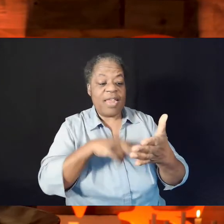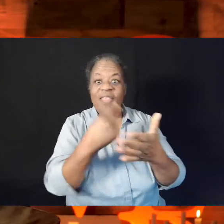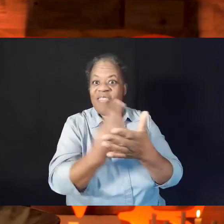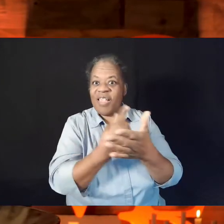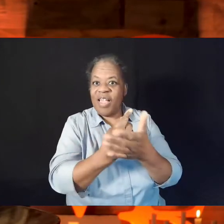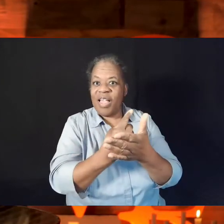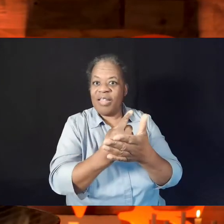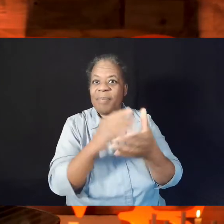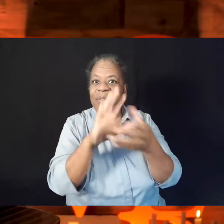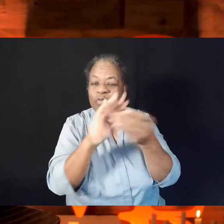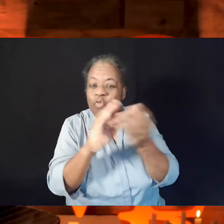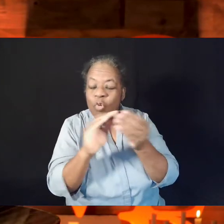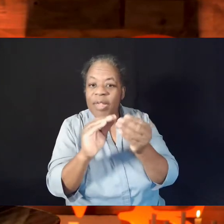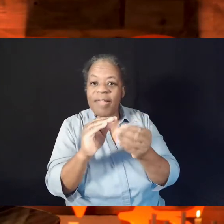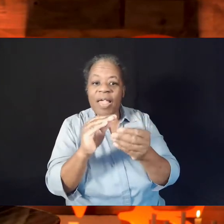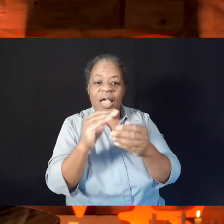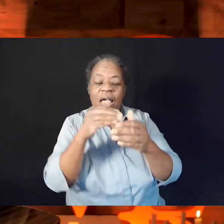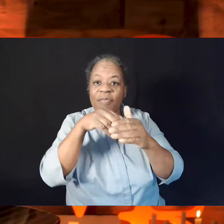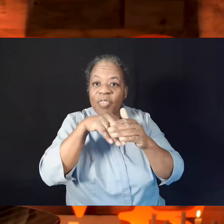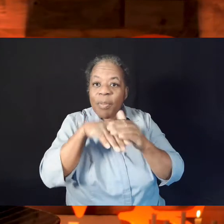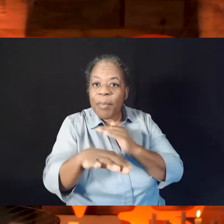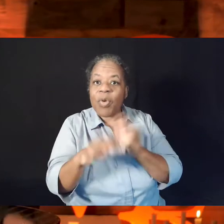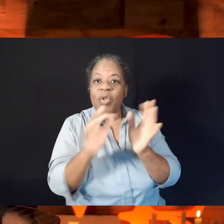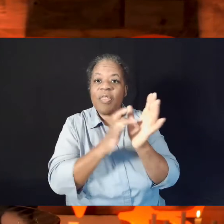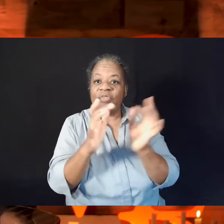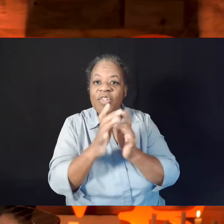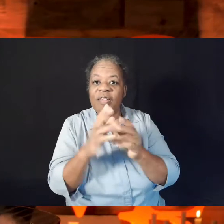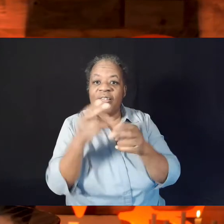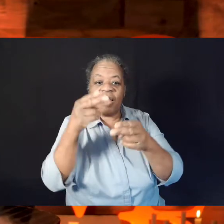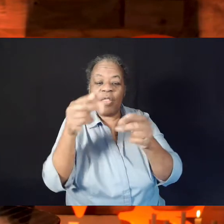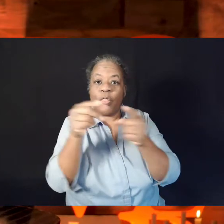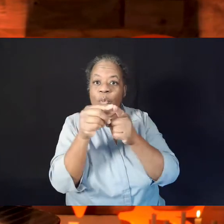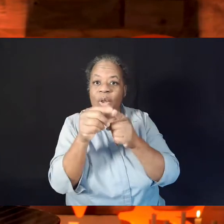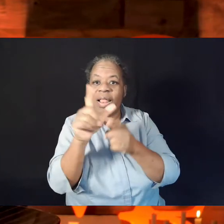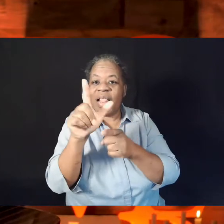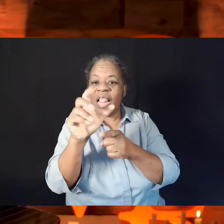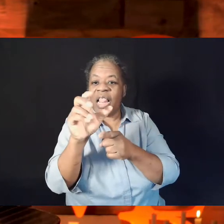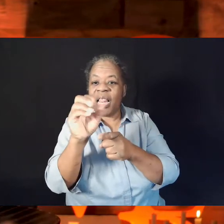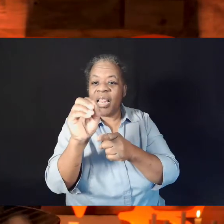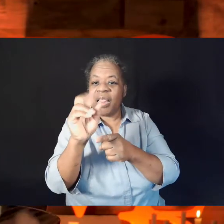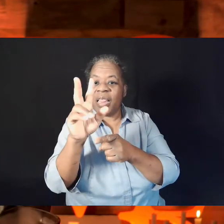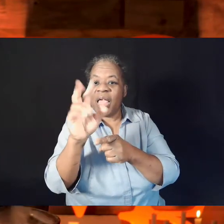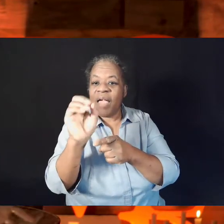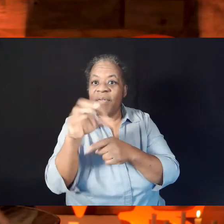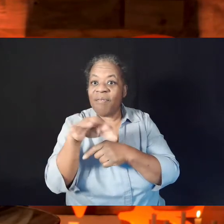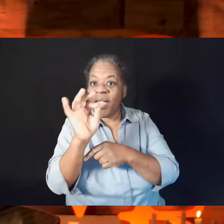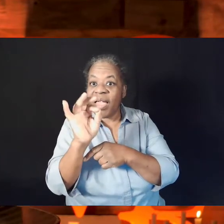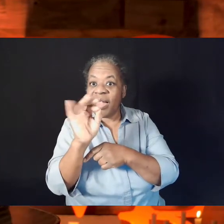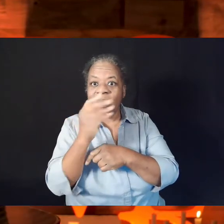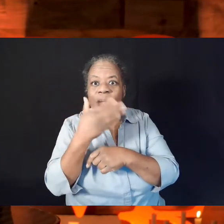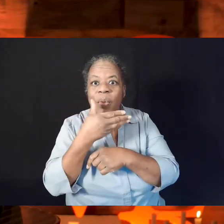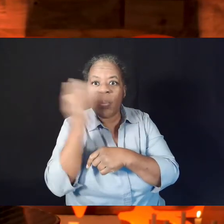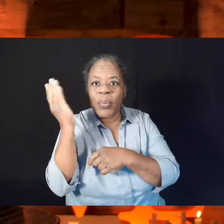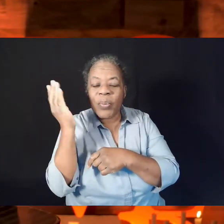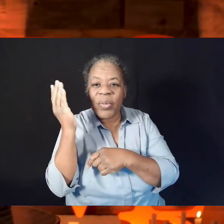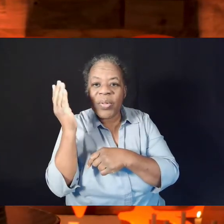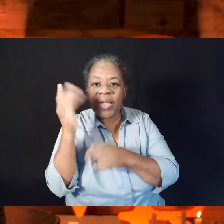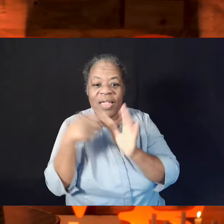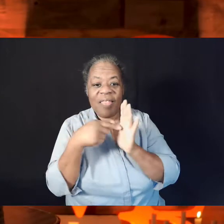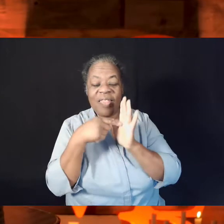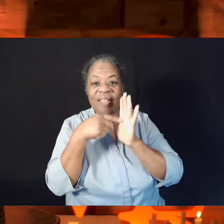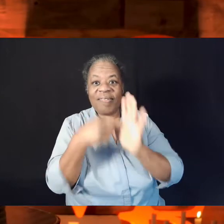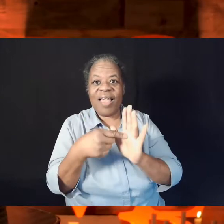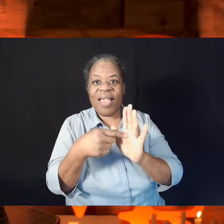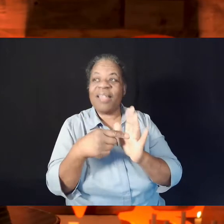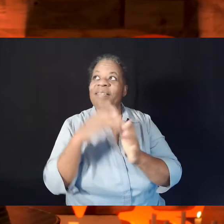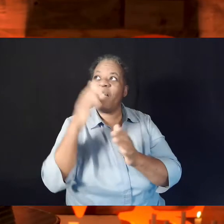the birth of Jesus, the word love is never found. But the signs of his love are woven throughout the